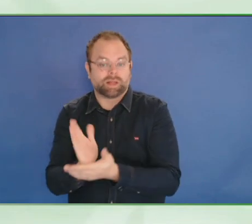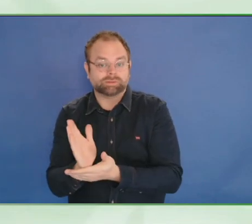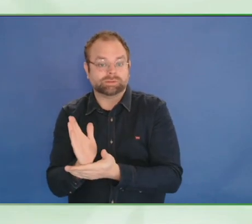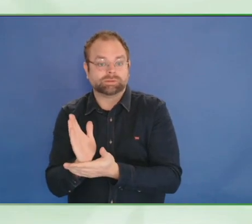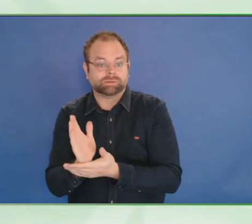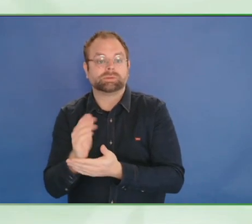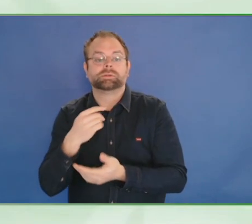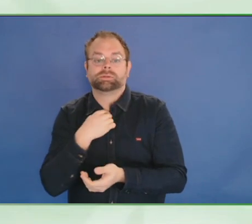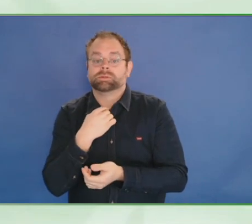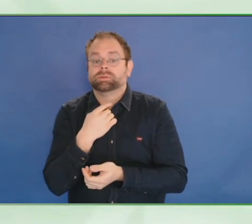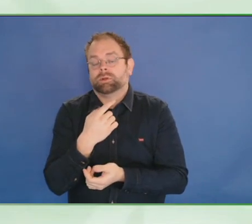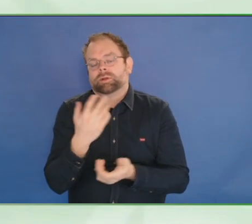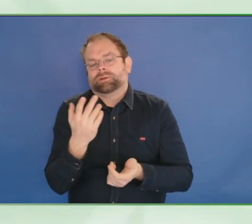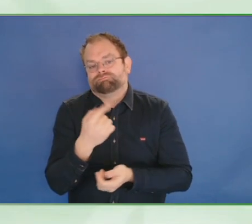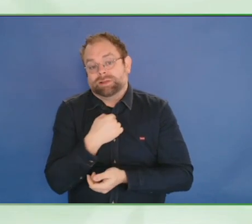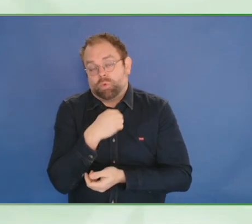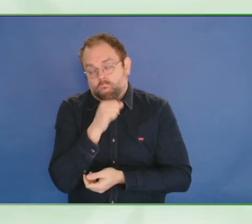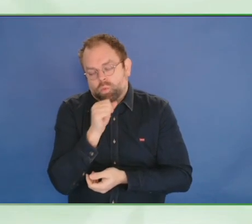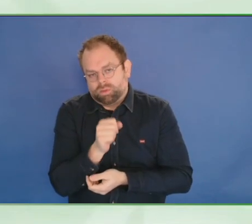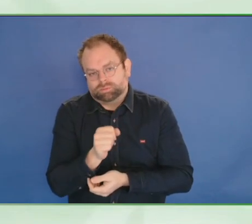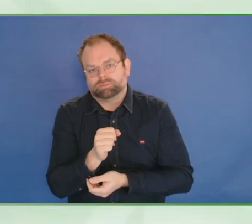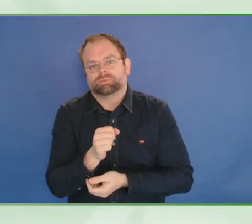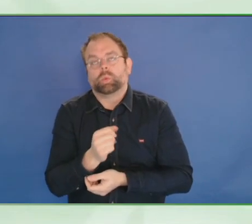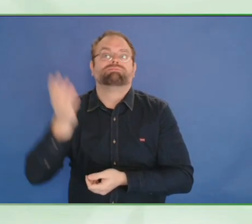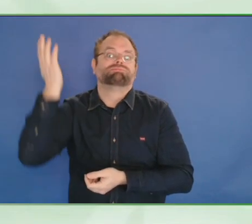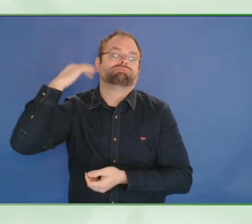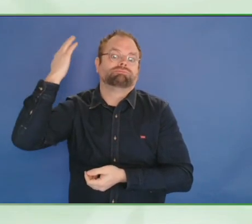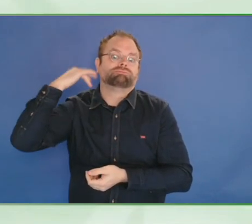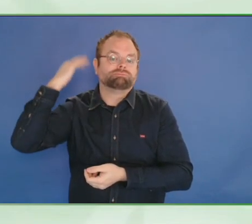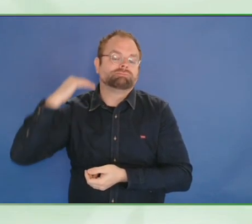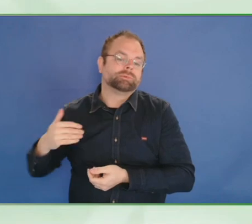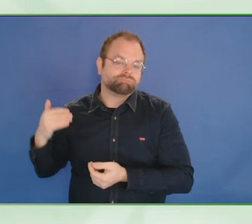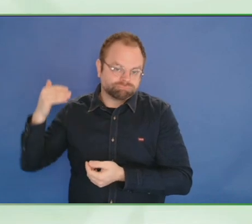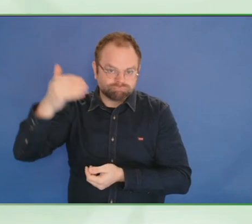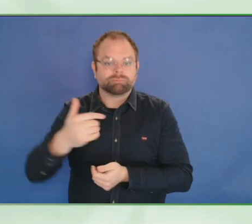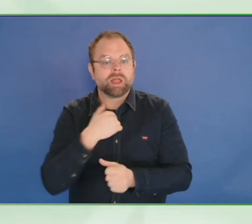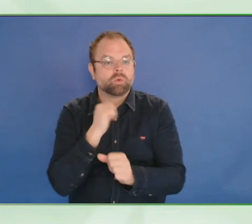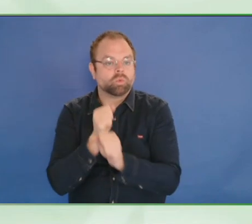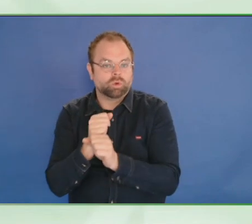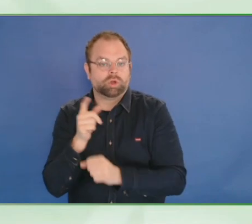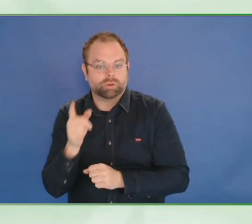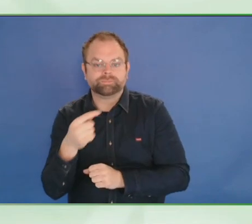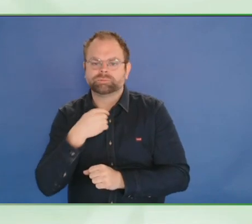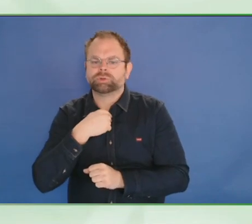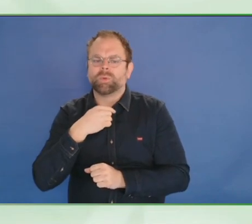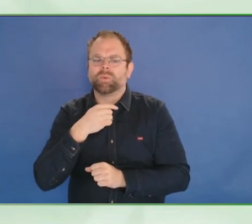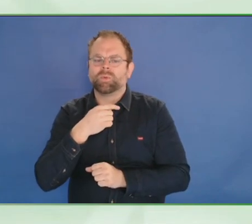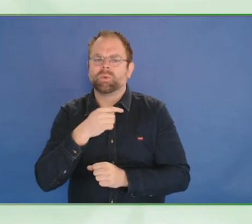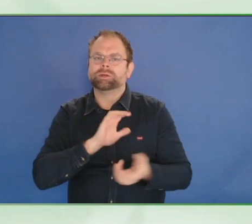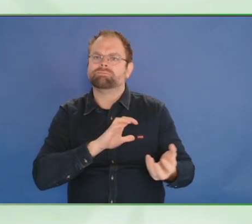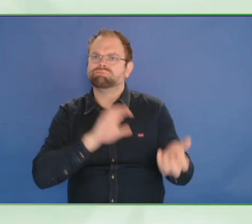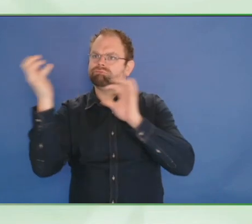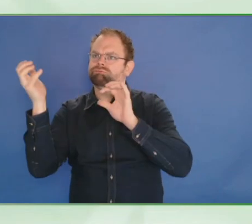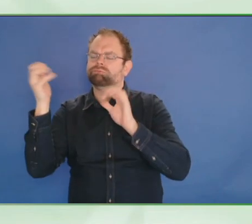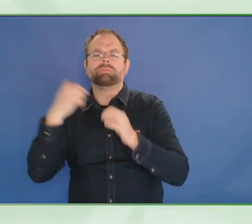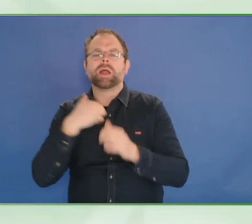make stuff up. And the more I made stuff up, and the more I learned, and others learned, we started to